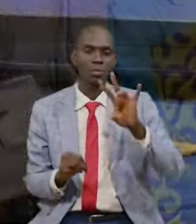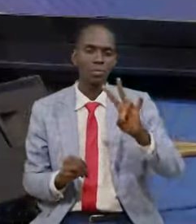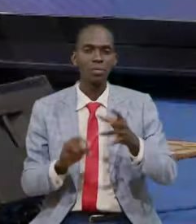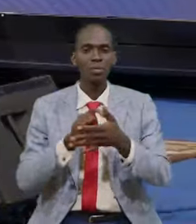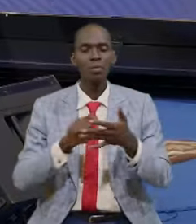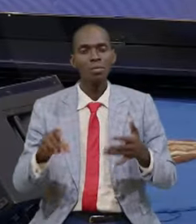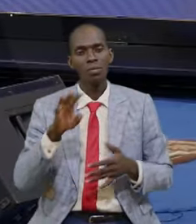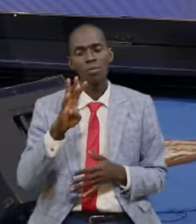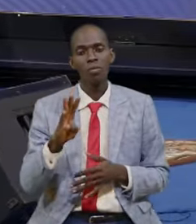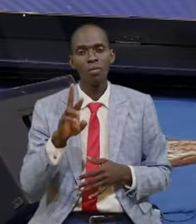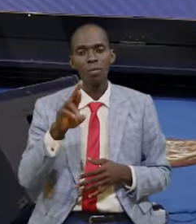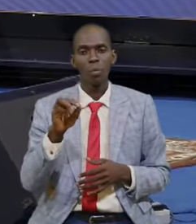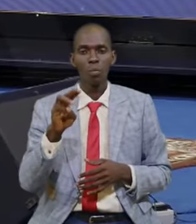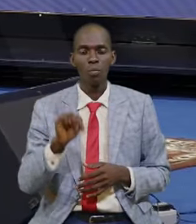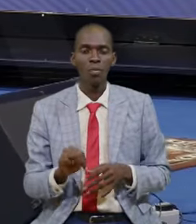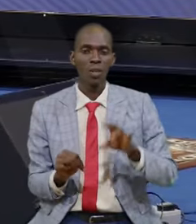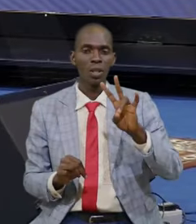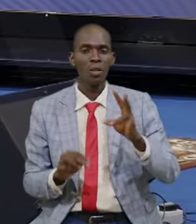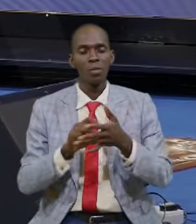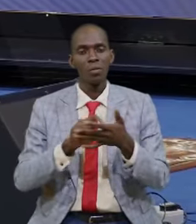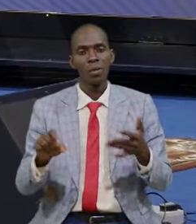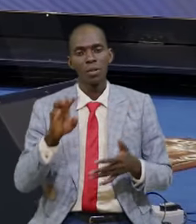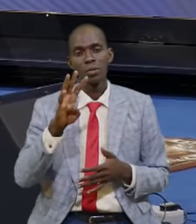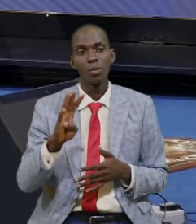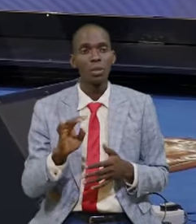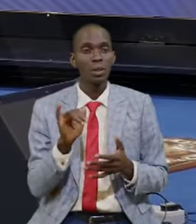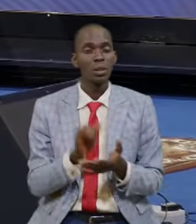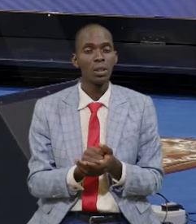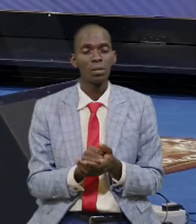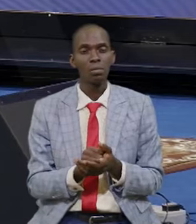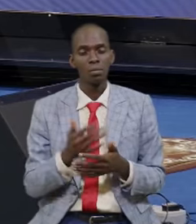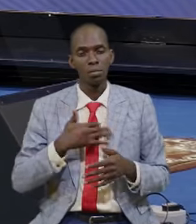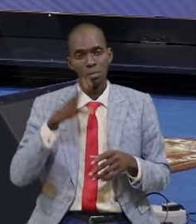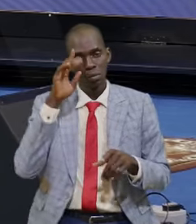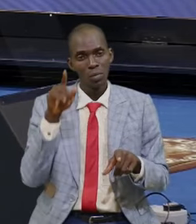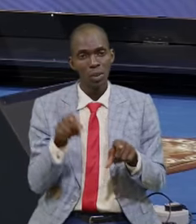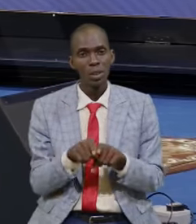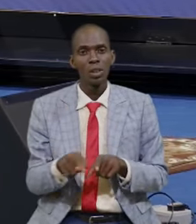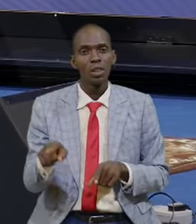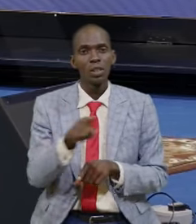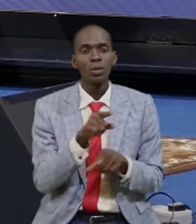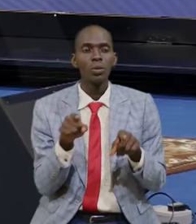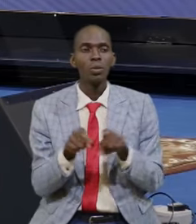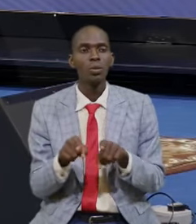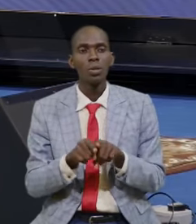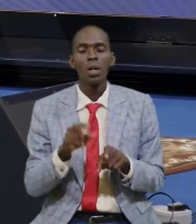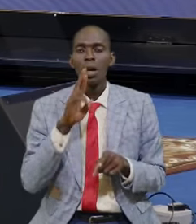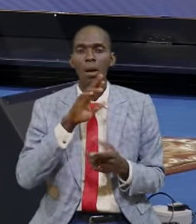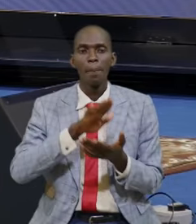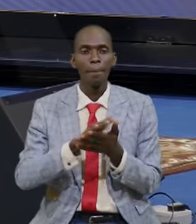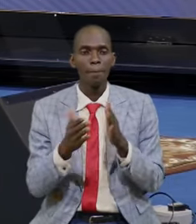Romans chapter 7 verse 4, wherefore, my brethren, ye also have